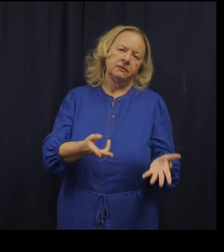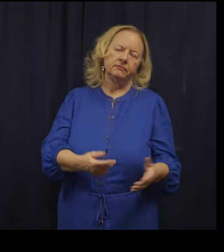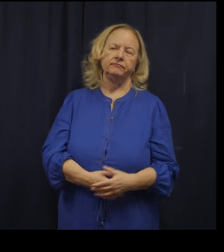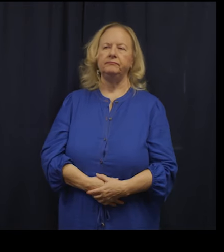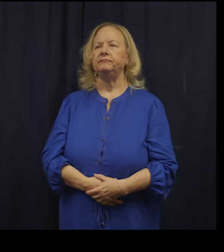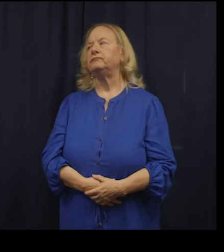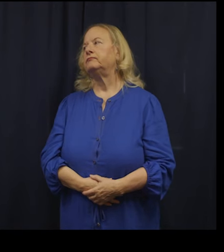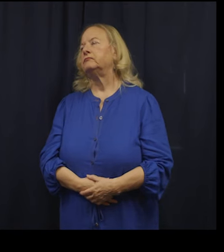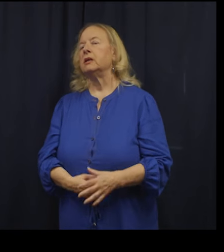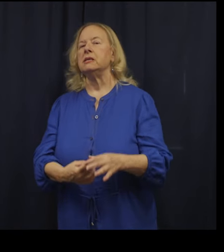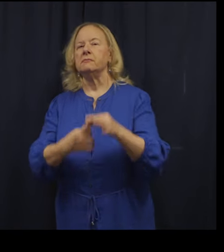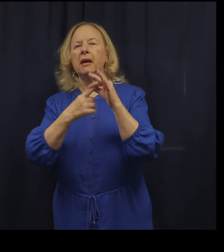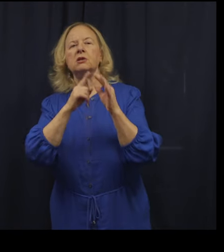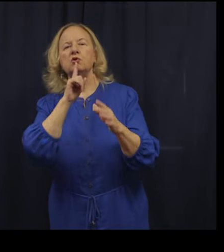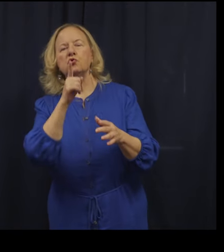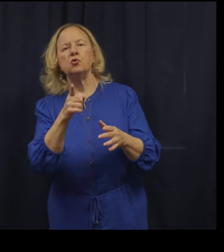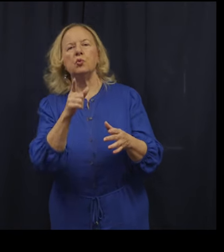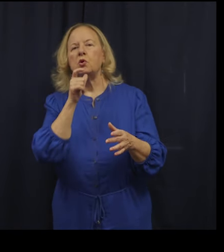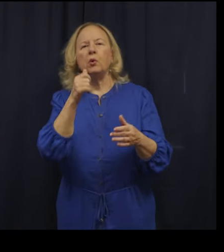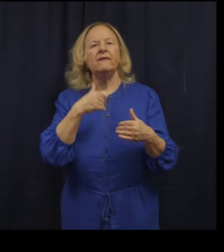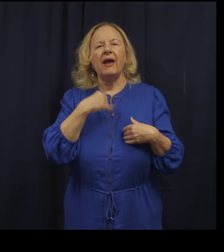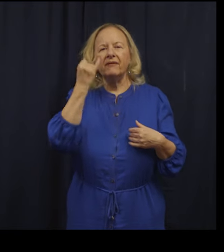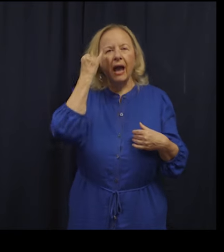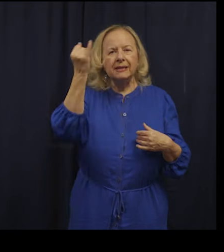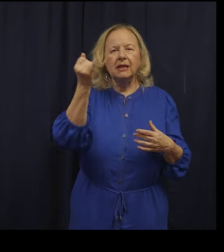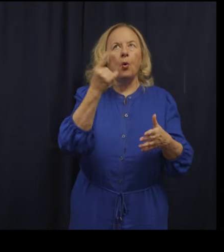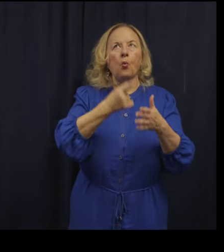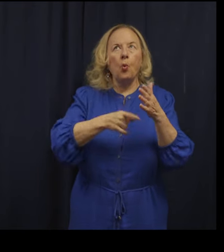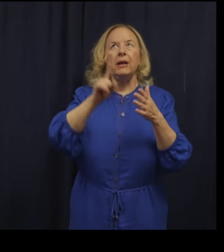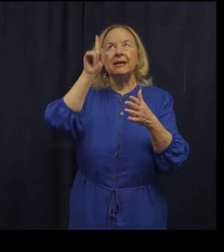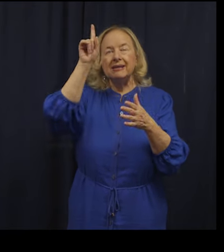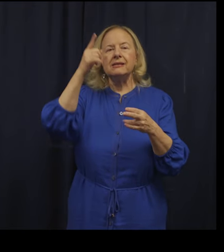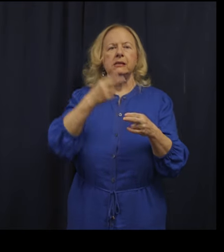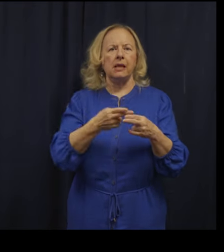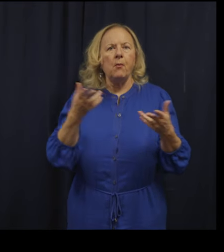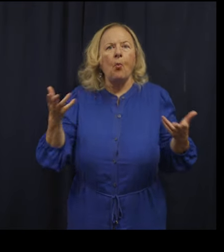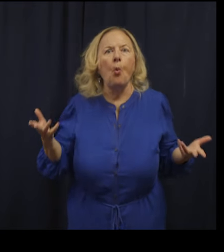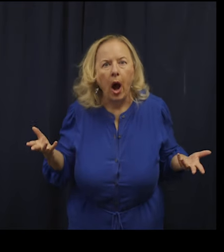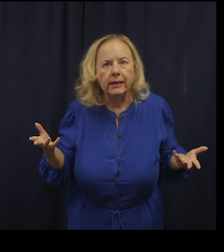I think this is especially true when we don't even have a concept of what his name really is.